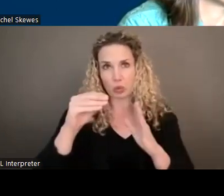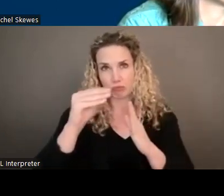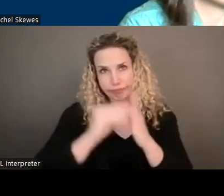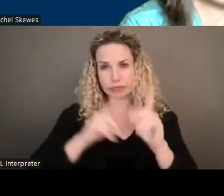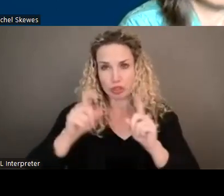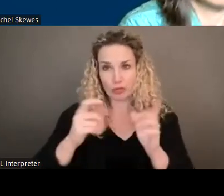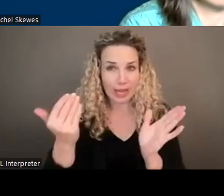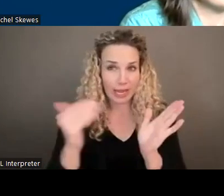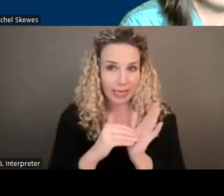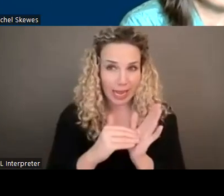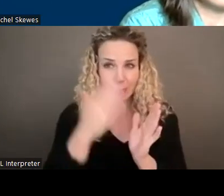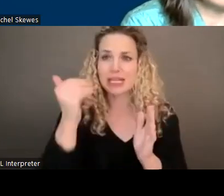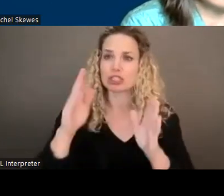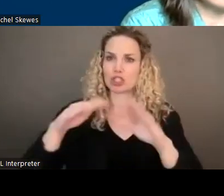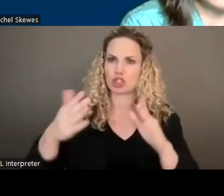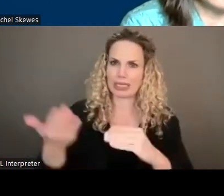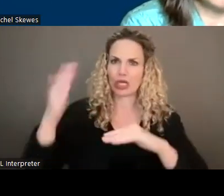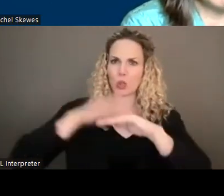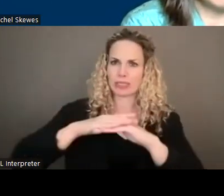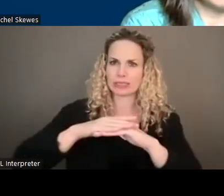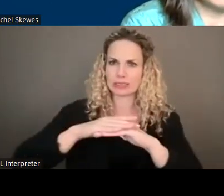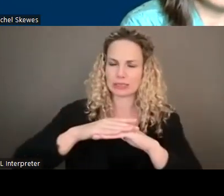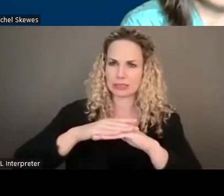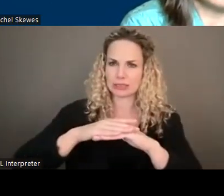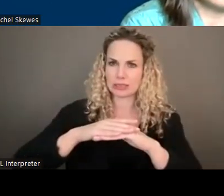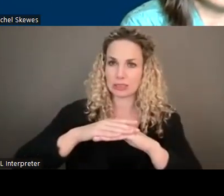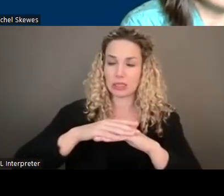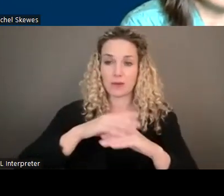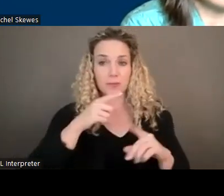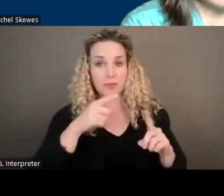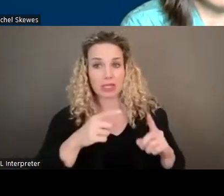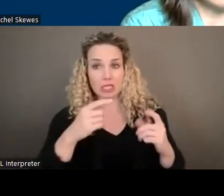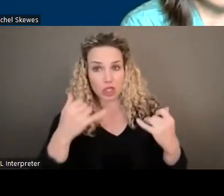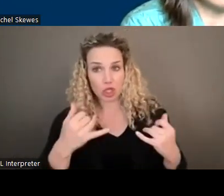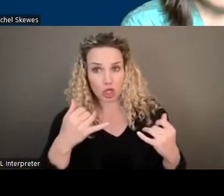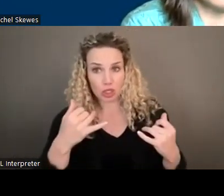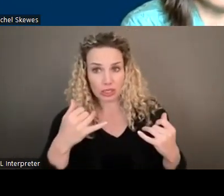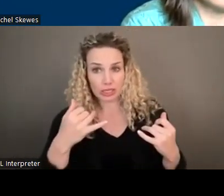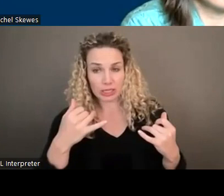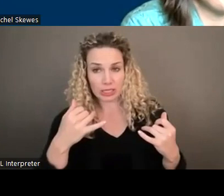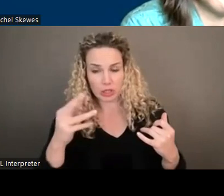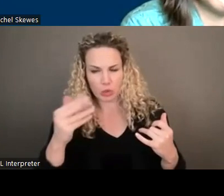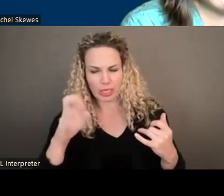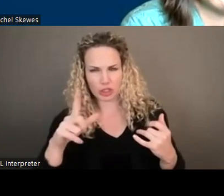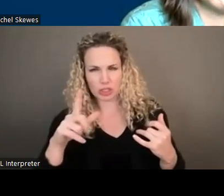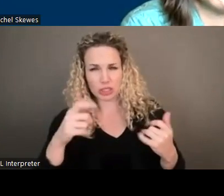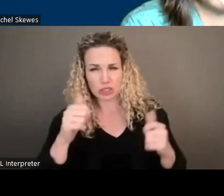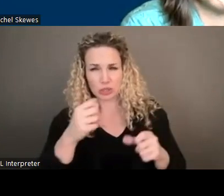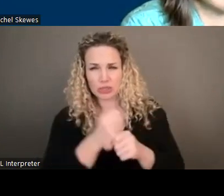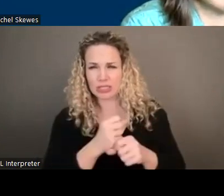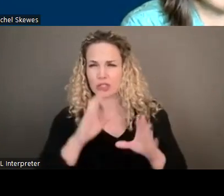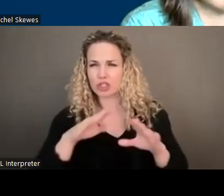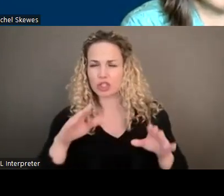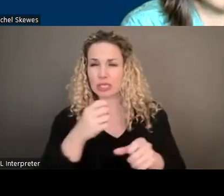increased? Is she currently still serving children receiving subsidies? ¿Aún